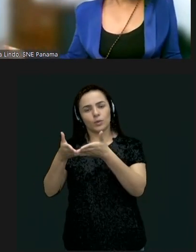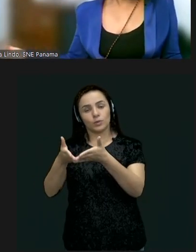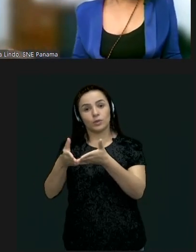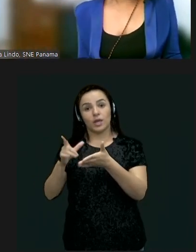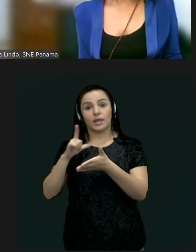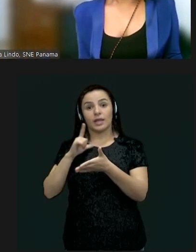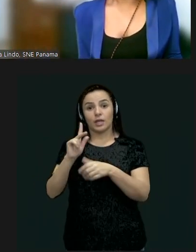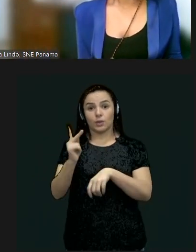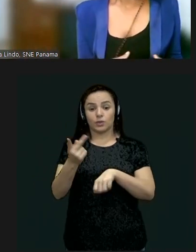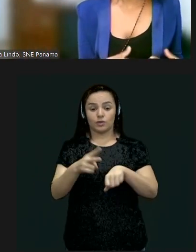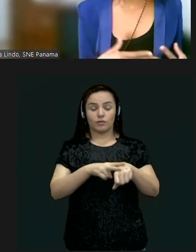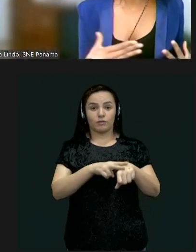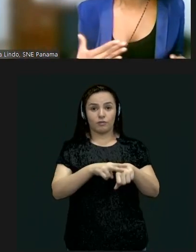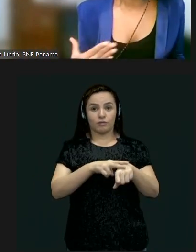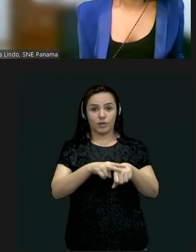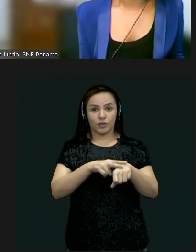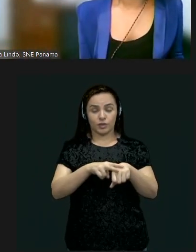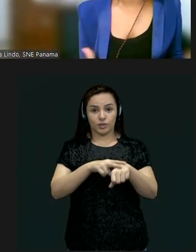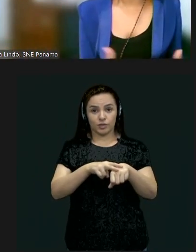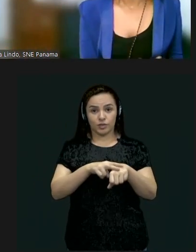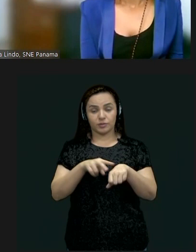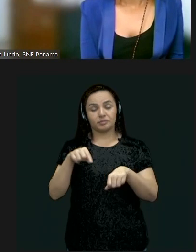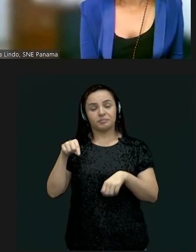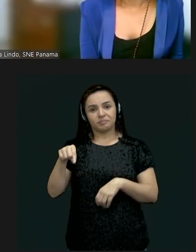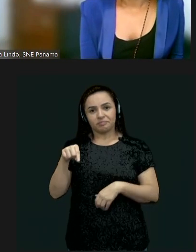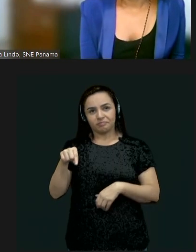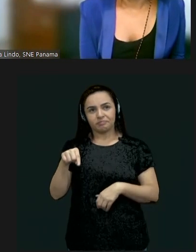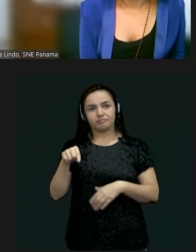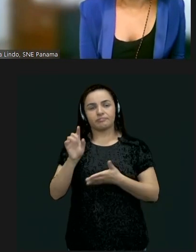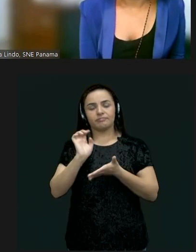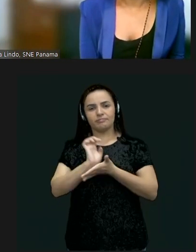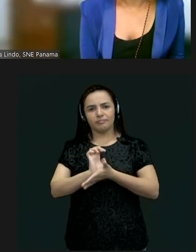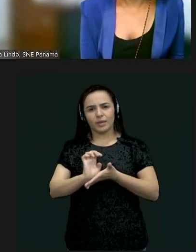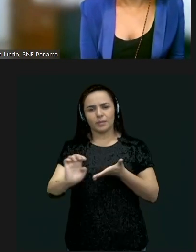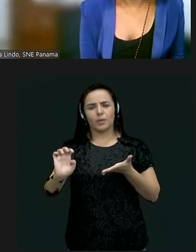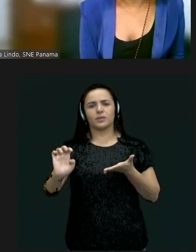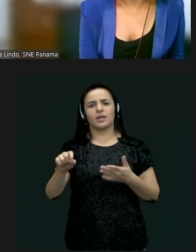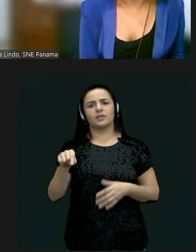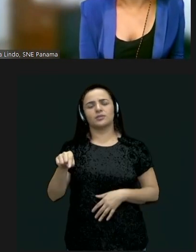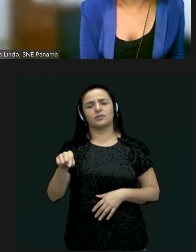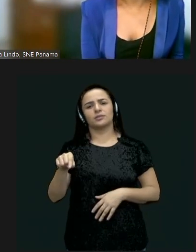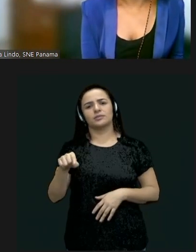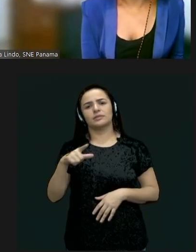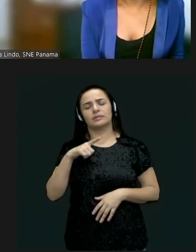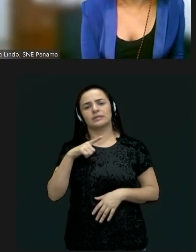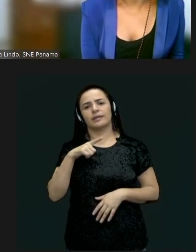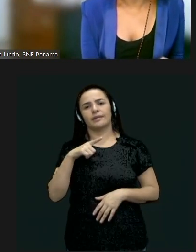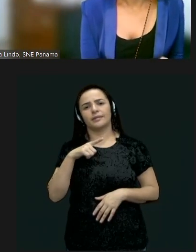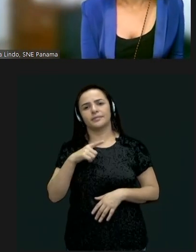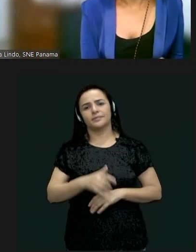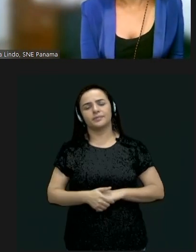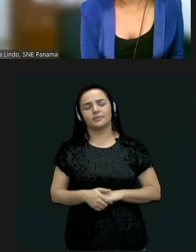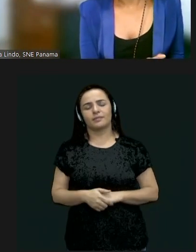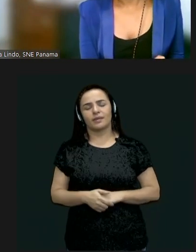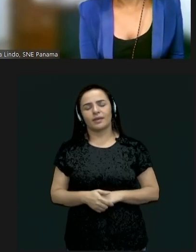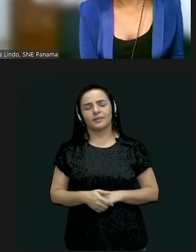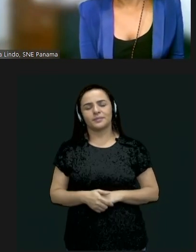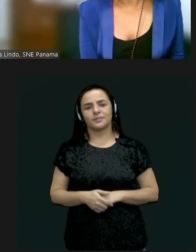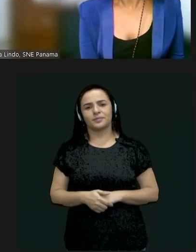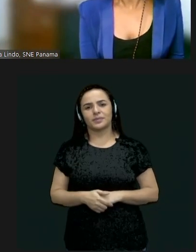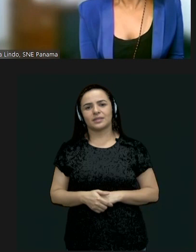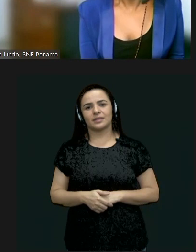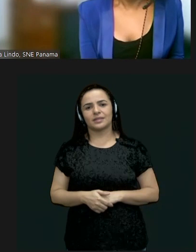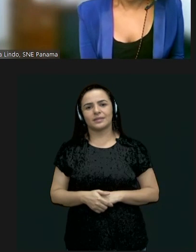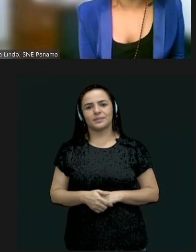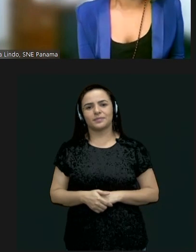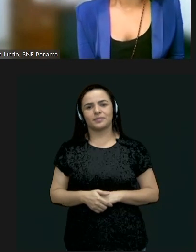the green hydrogen is transported through the Panama Canal, any service that will be offered to those ships